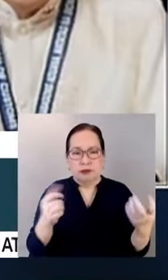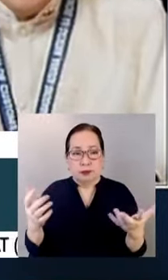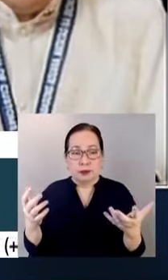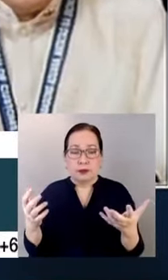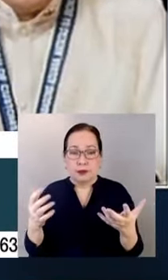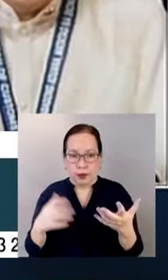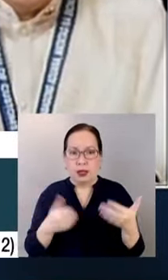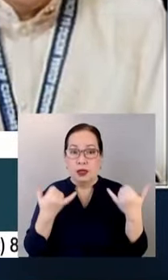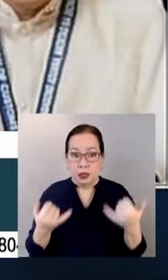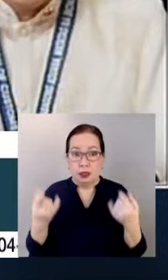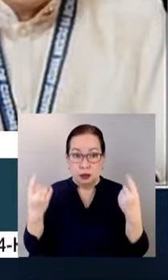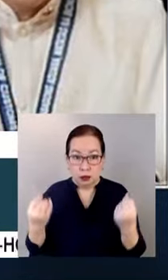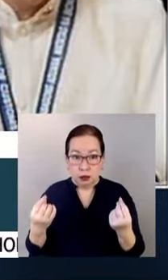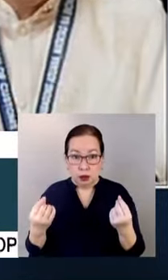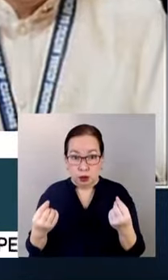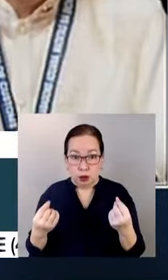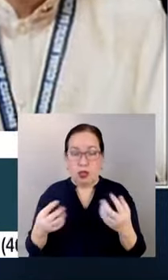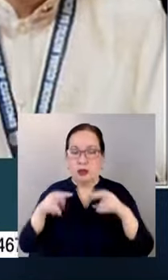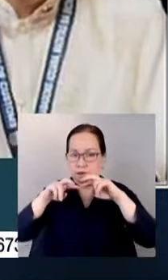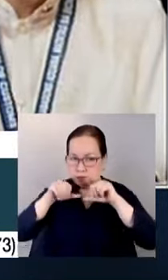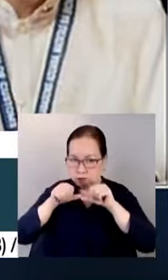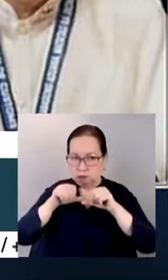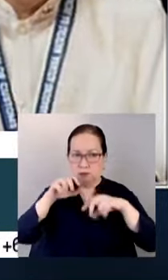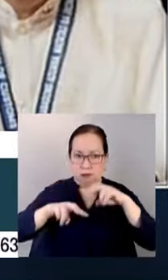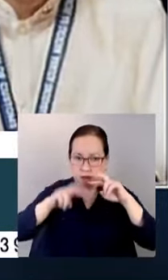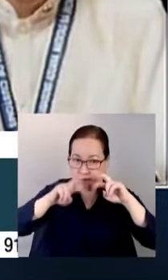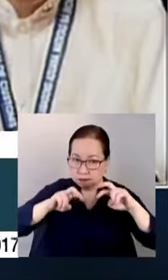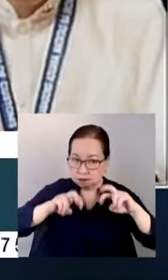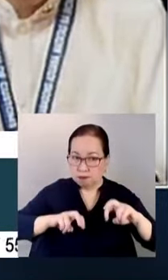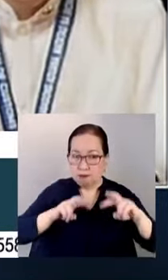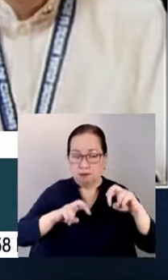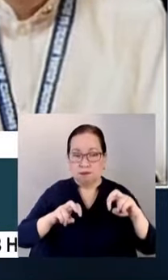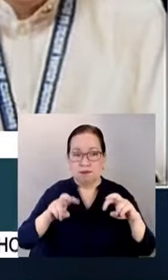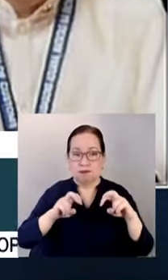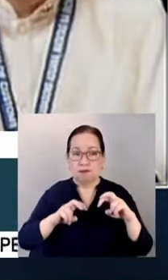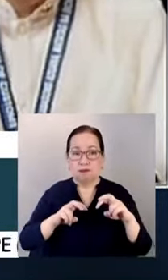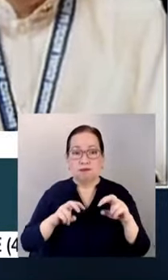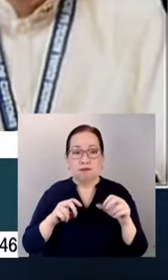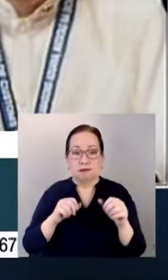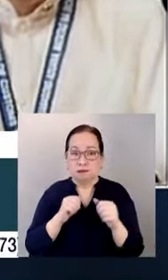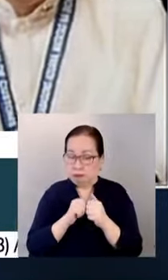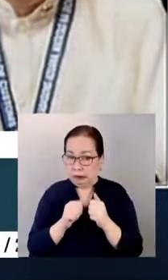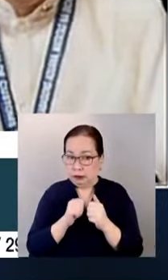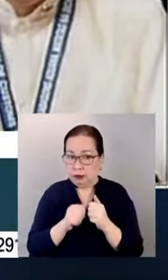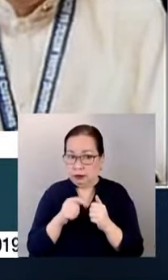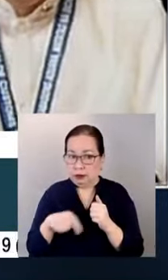nag-undergo ng investigation at kung saan yung pong mga